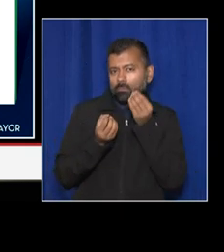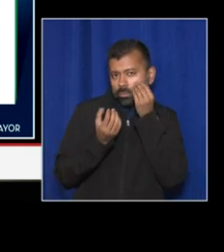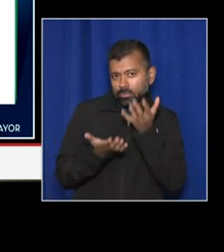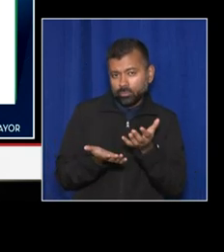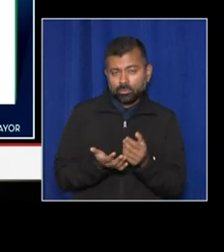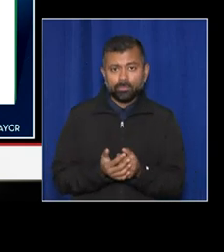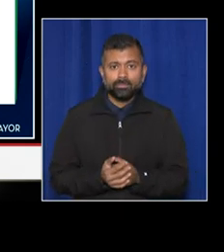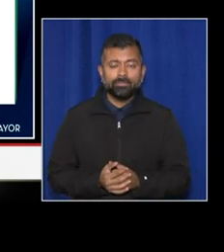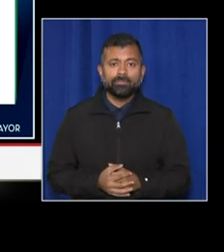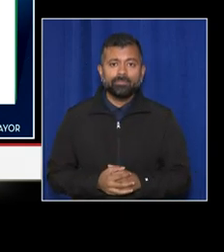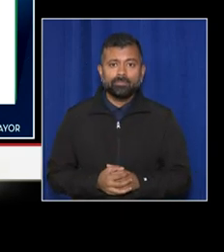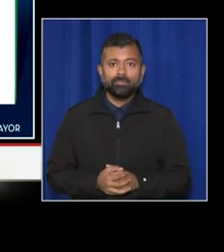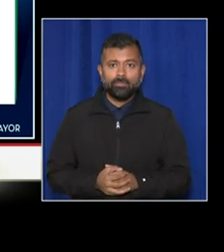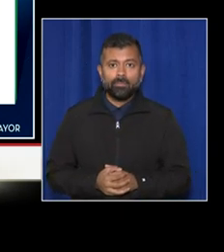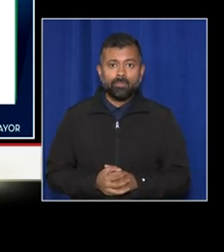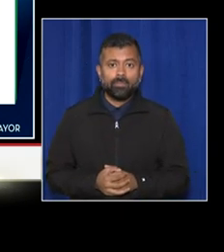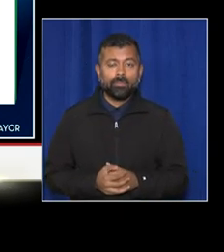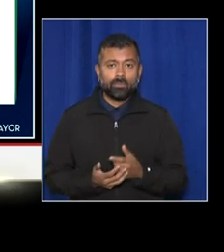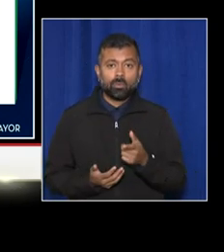in childcare,